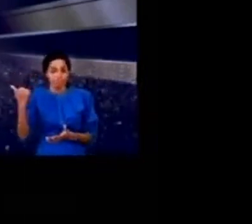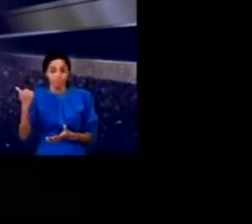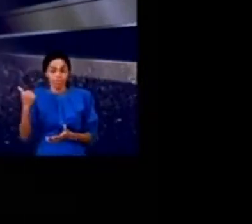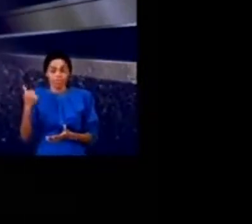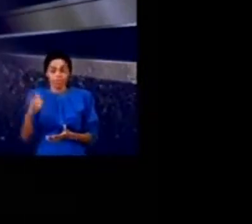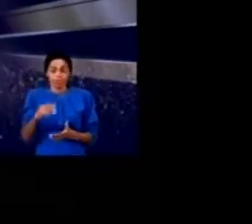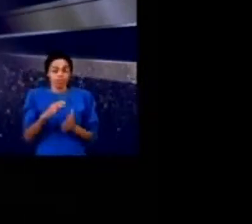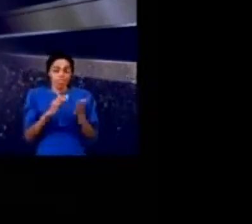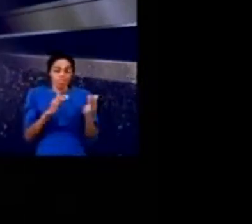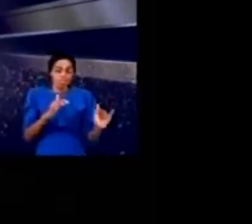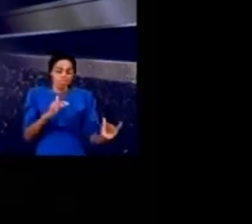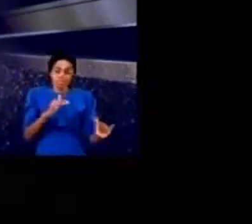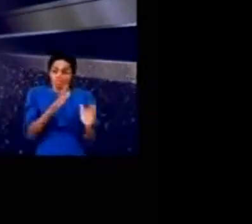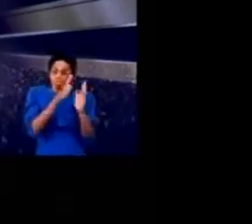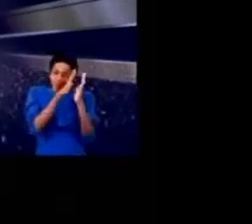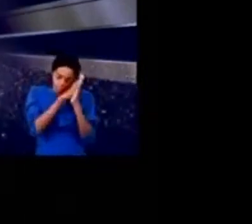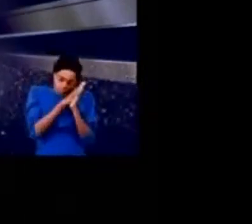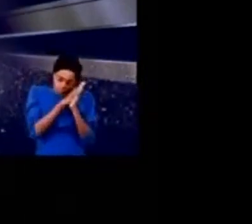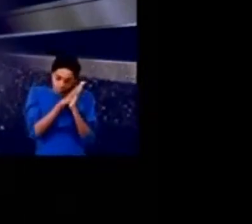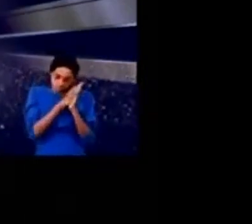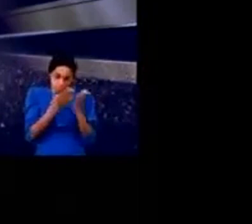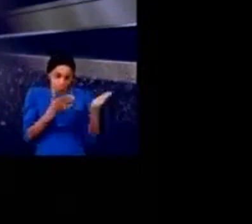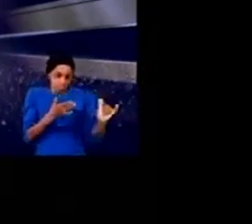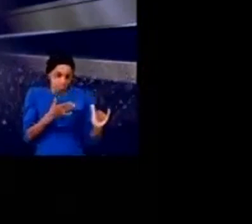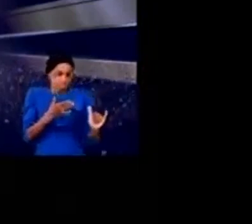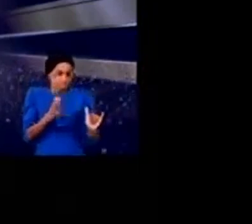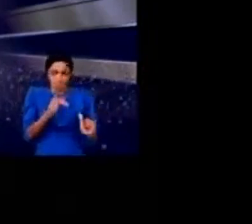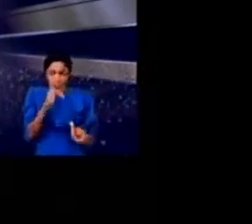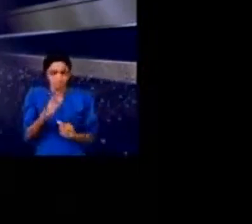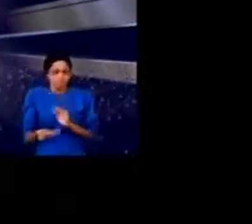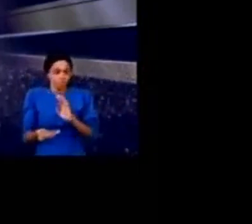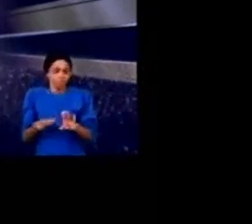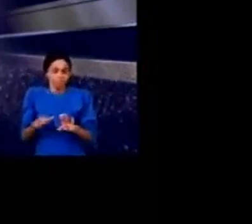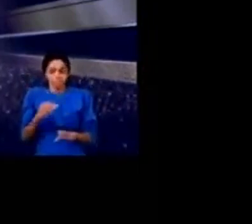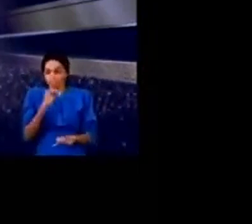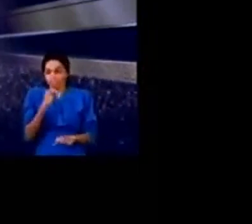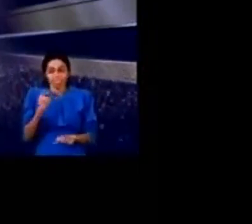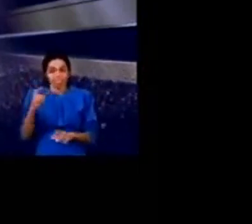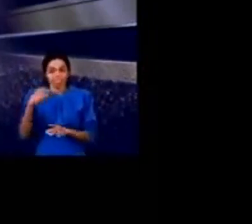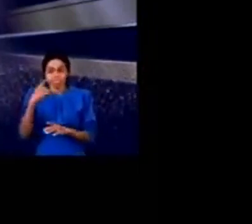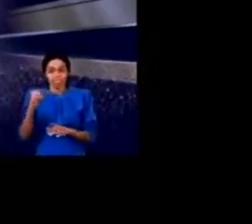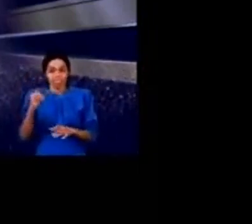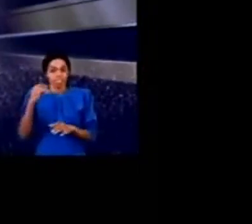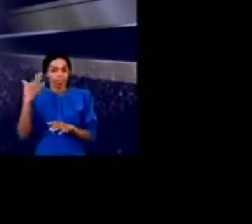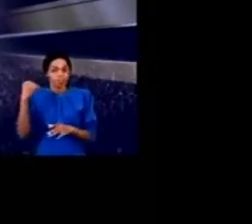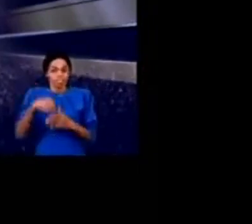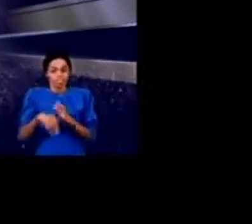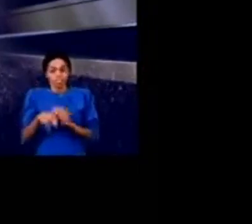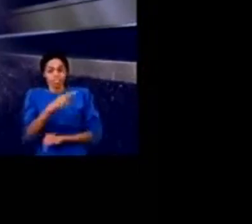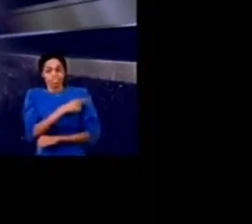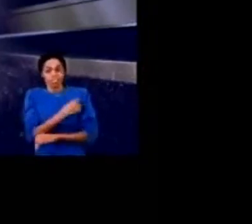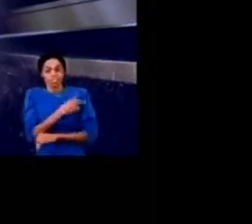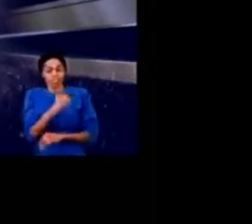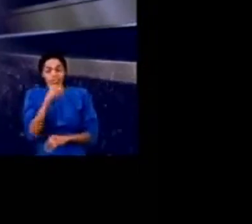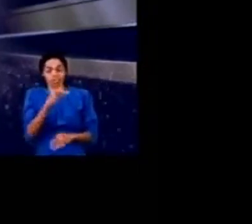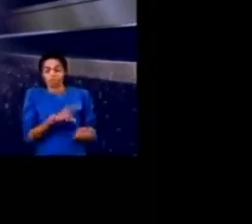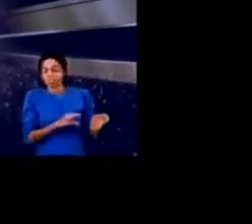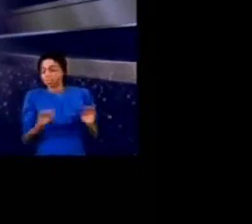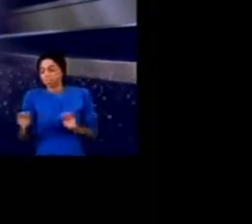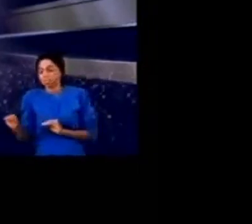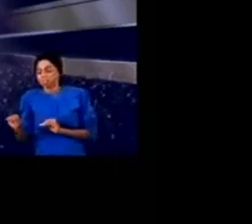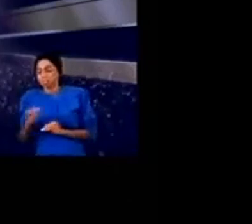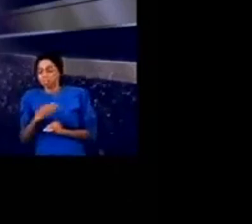bed. He couldn't move. And our brethren there in the hospital ministration of GCK, they were playing and